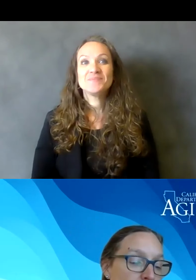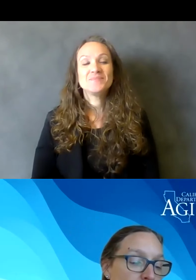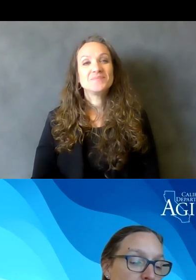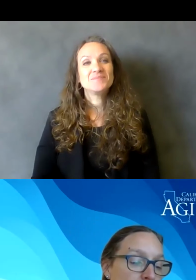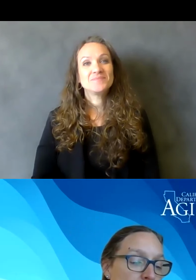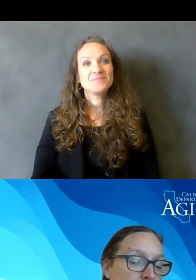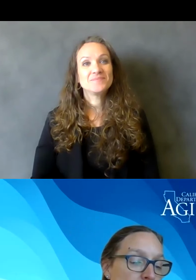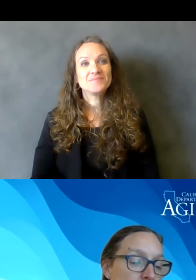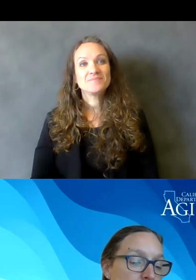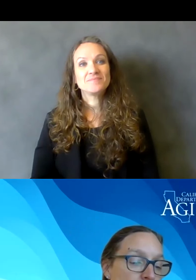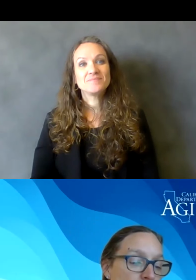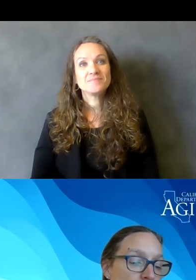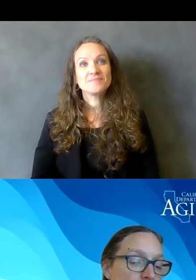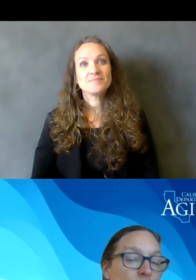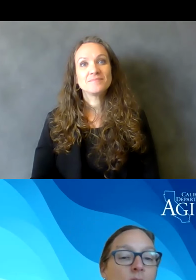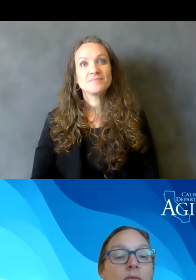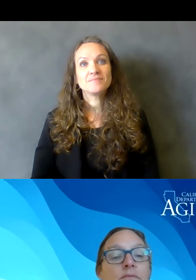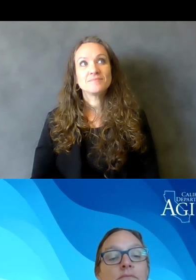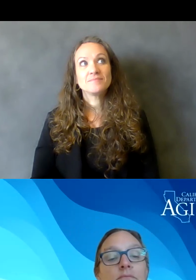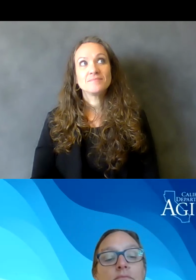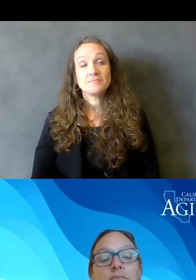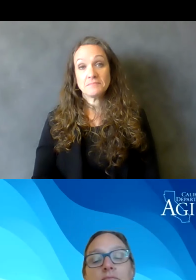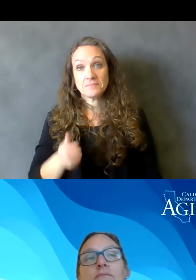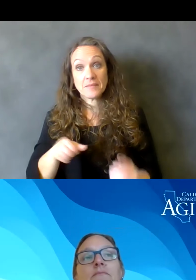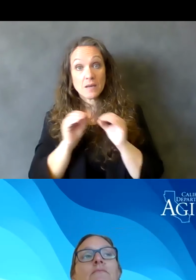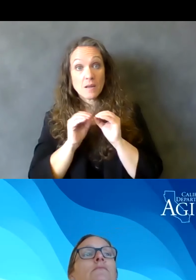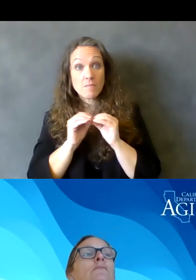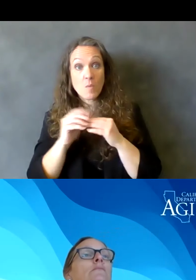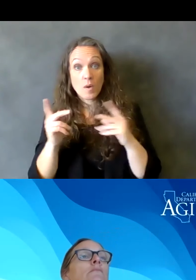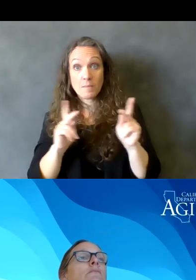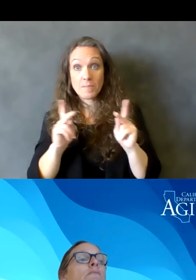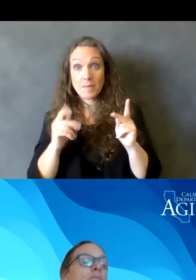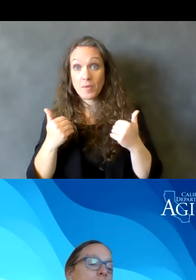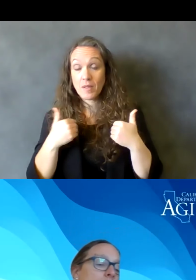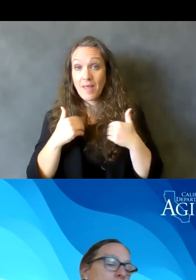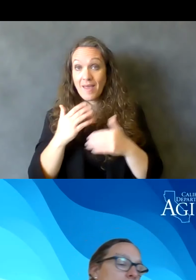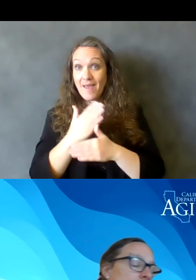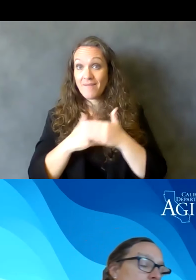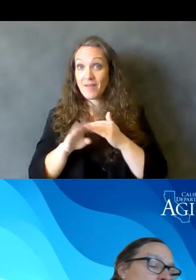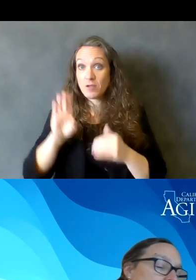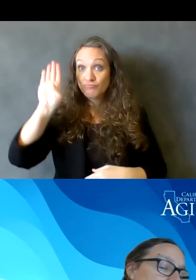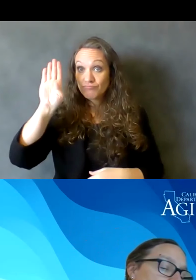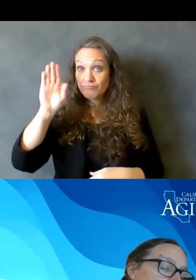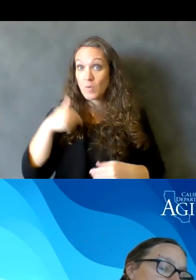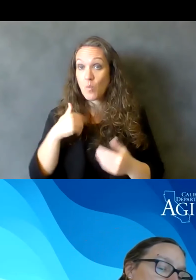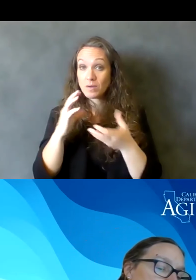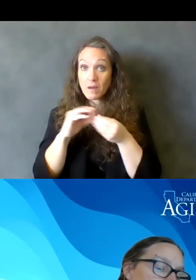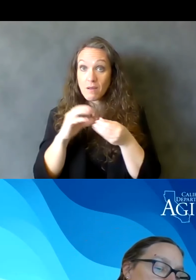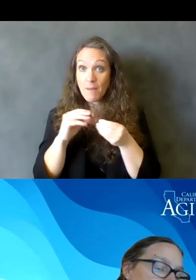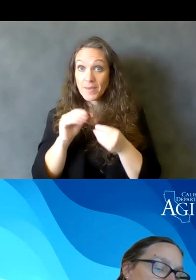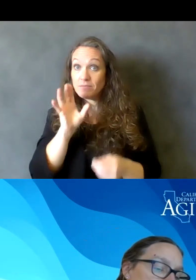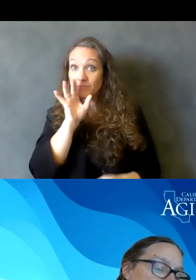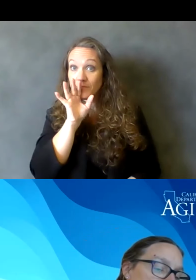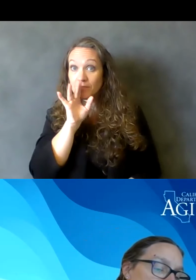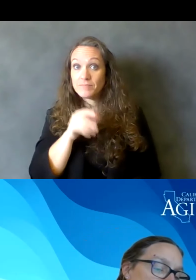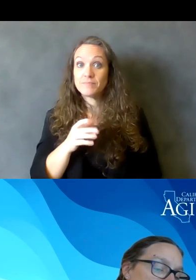Charlene. If any other folks want to jump in and have their lines open to ask a comment or question, I see somebody has